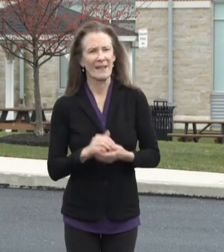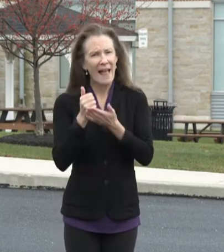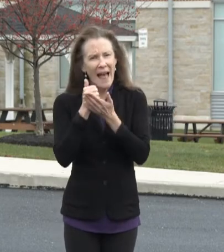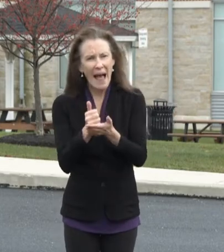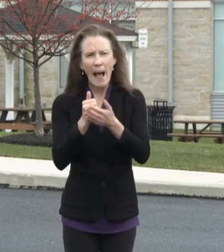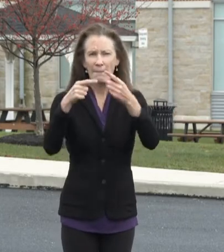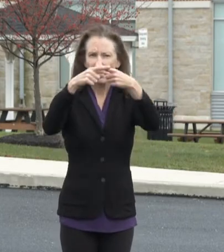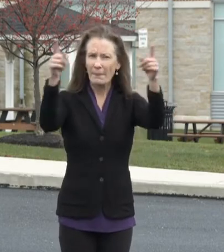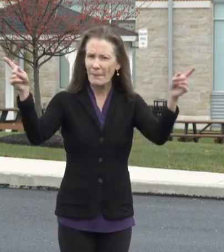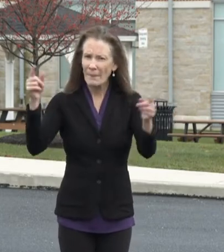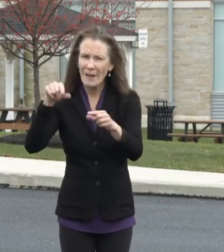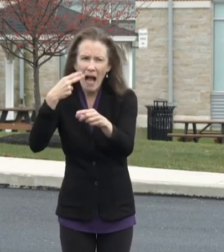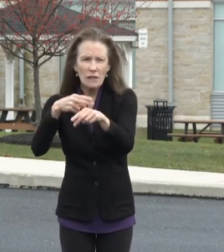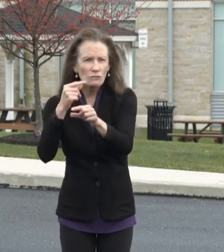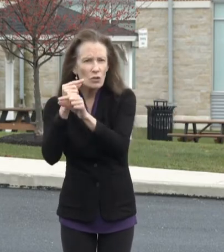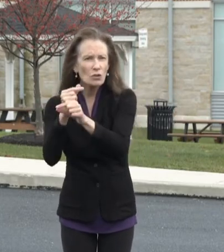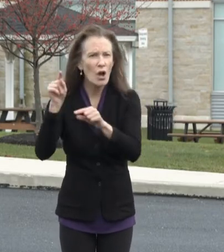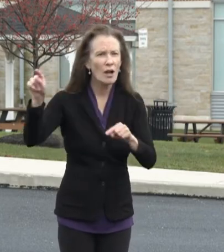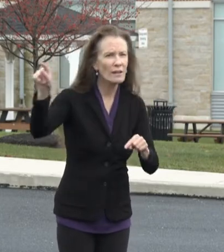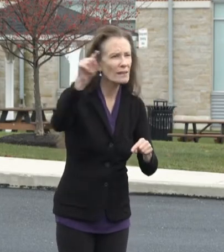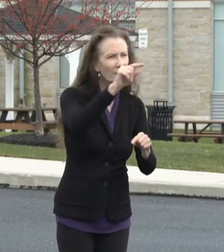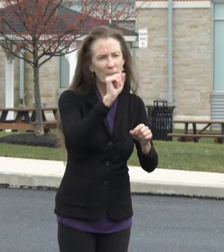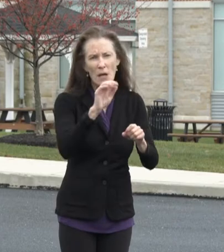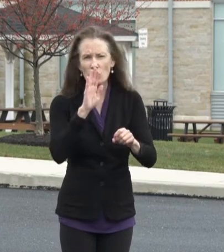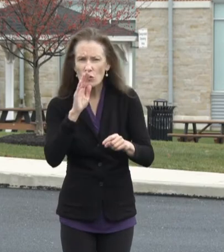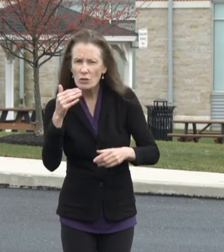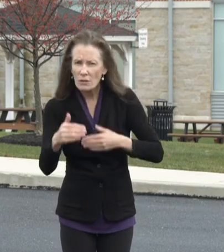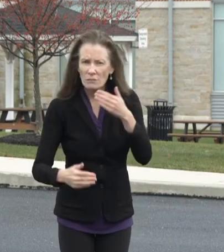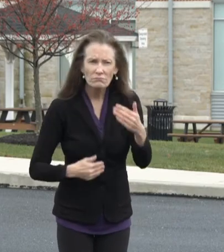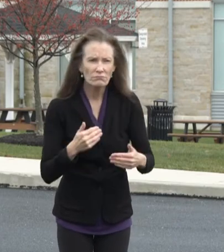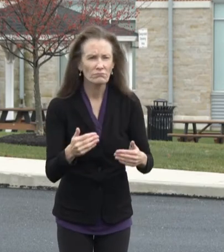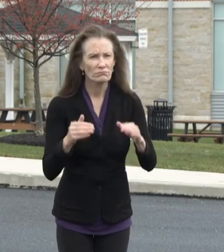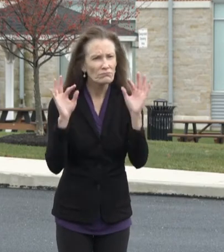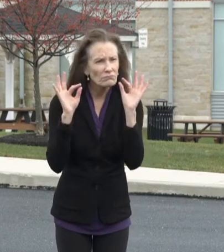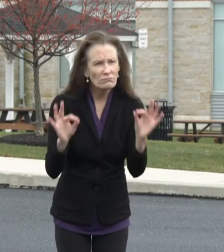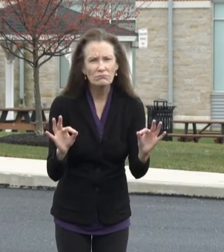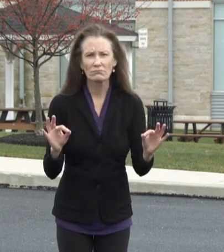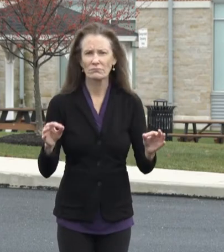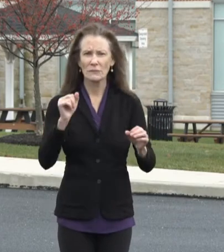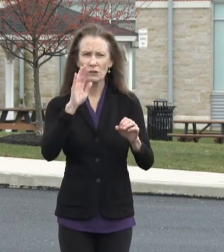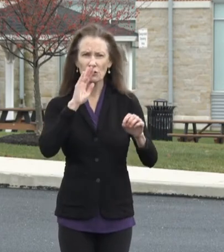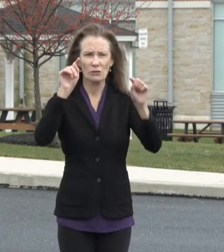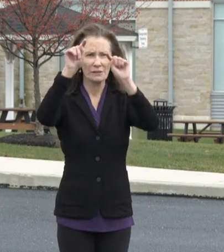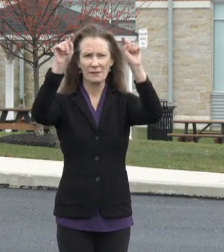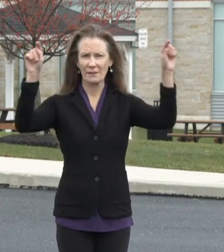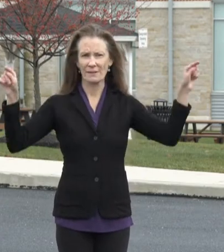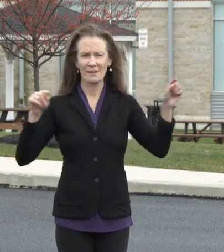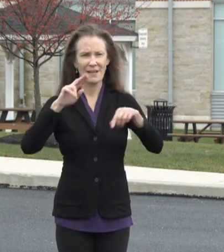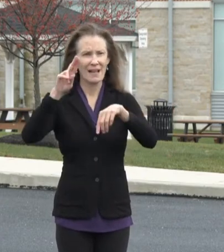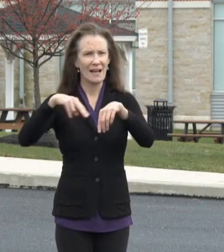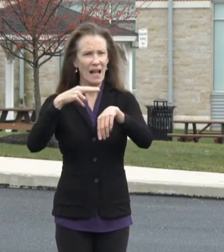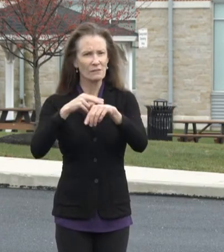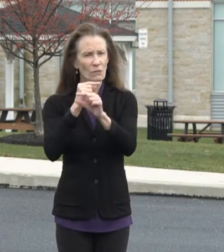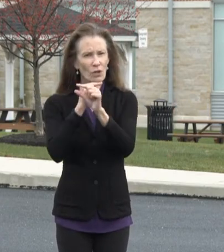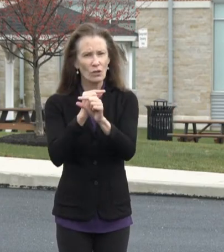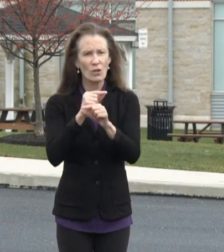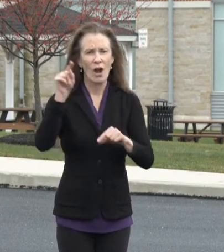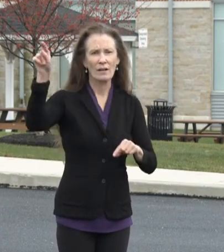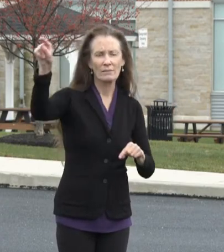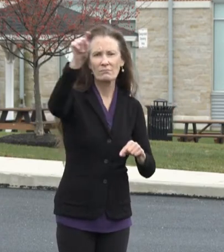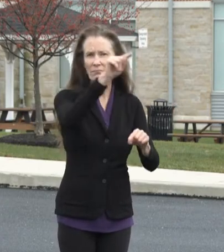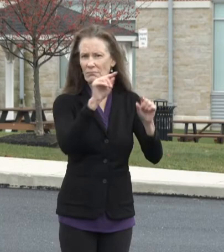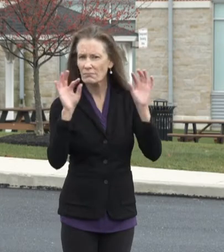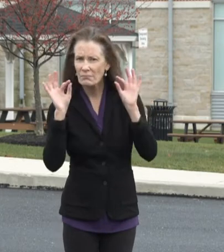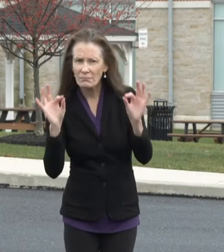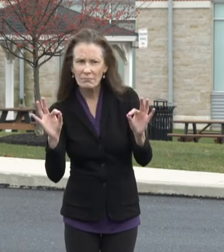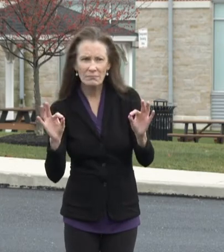our efforts. As you have already heard, the National Guard serve vital roles both on the front lines providing healthcare